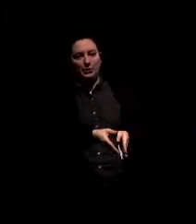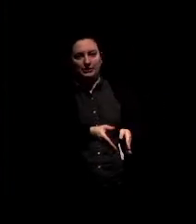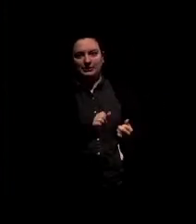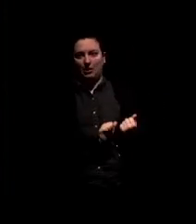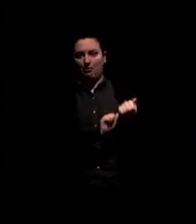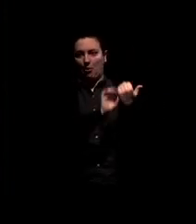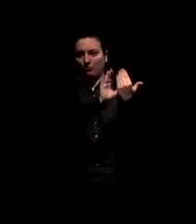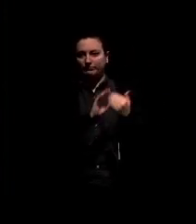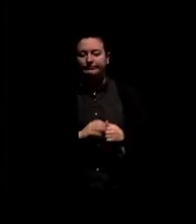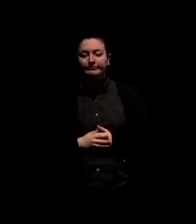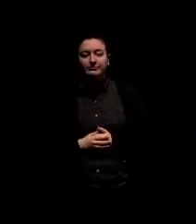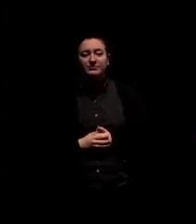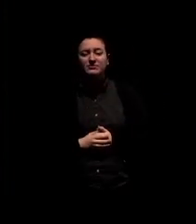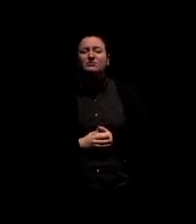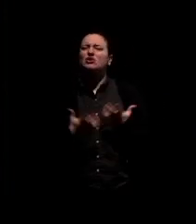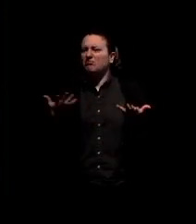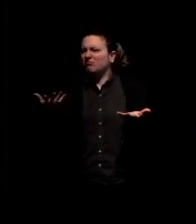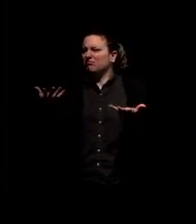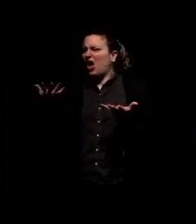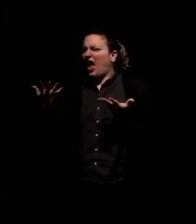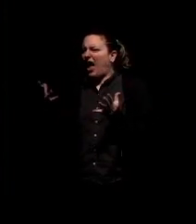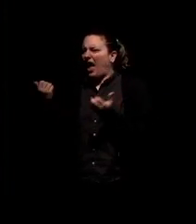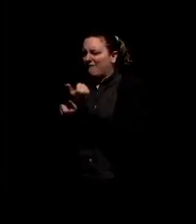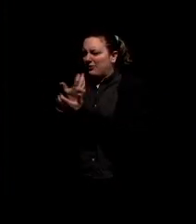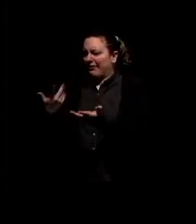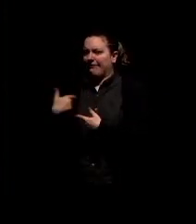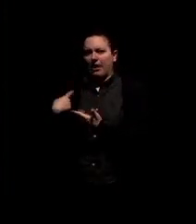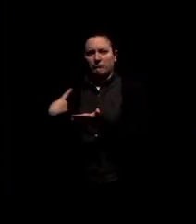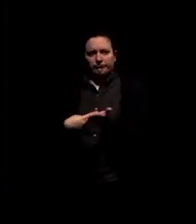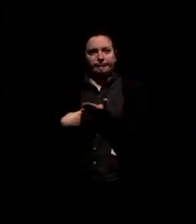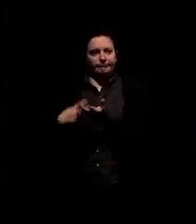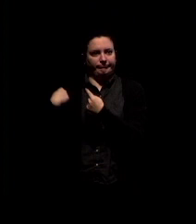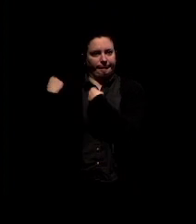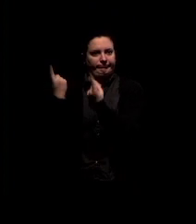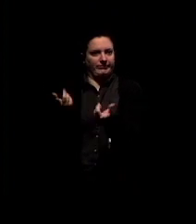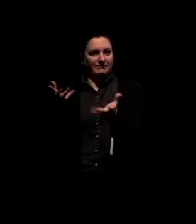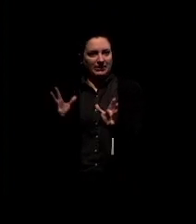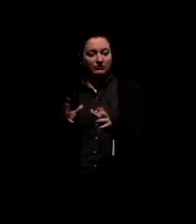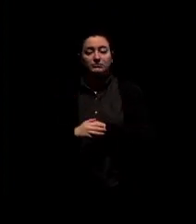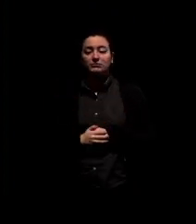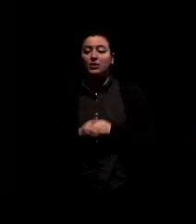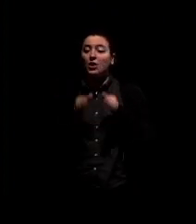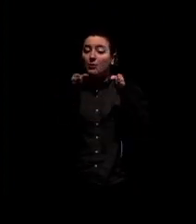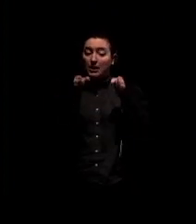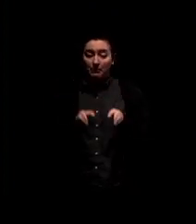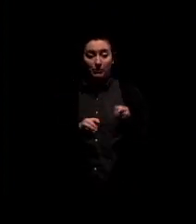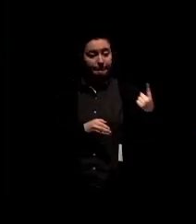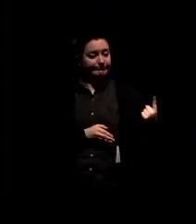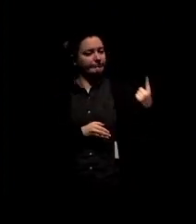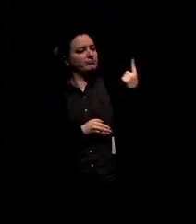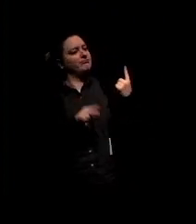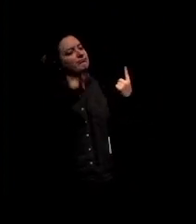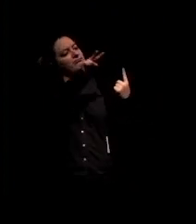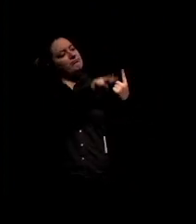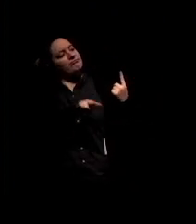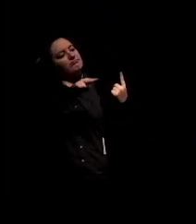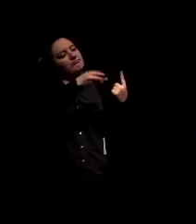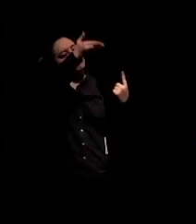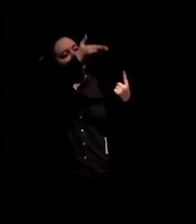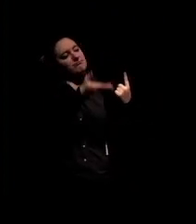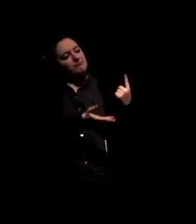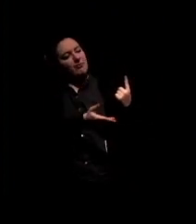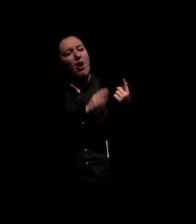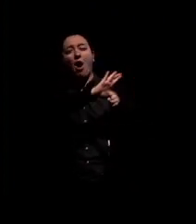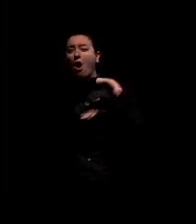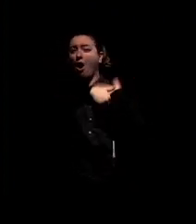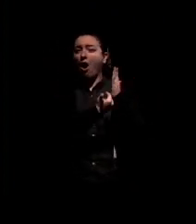at everything I've talked about. And again, when someone comes to us, we see them as a whole person and the multiple levels of identities that they have. And these